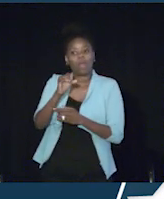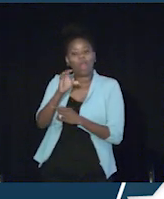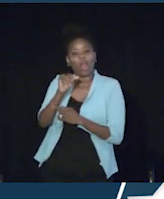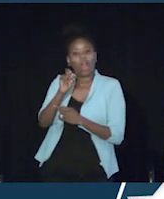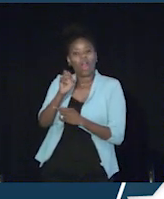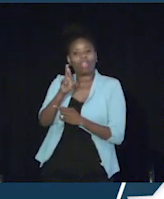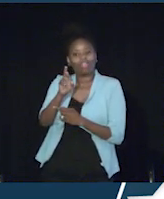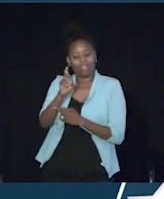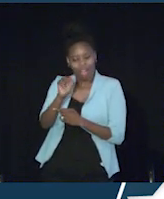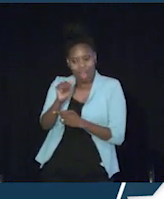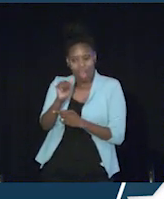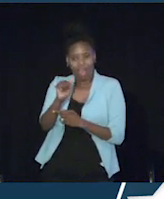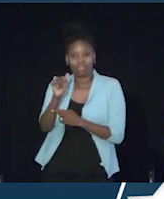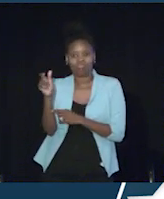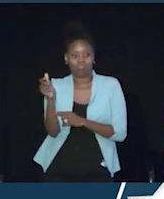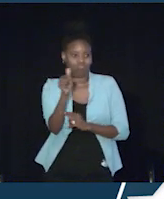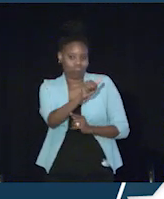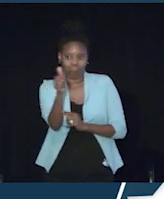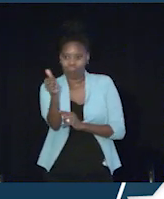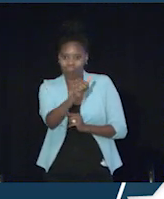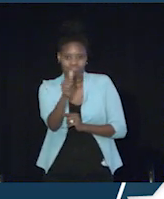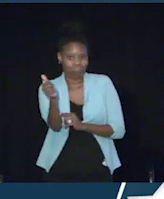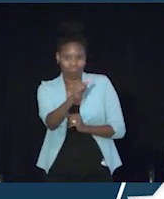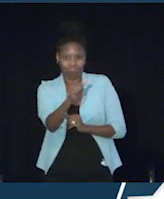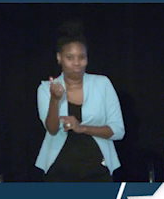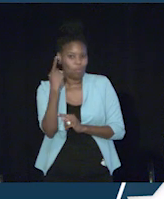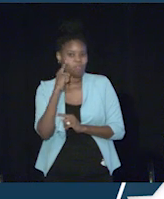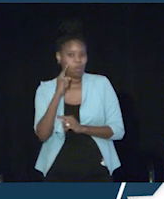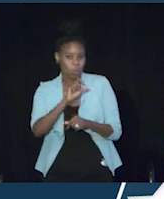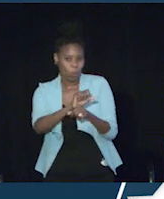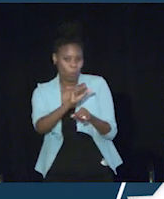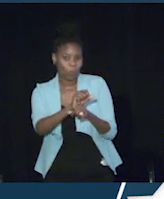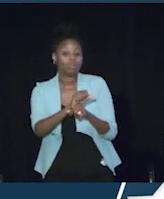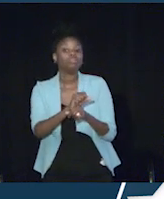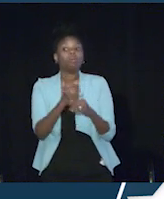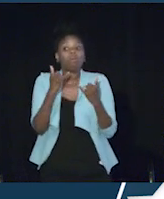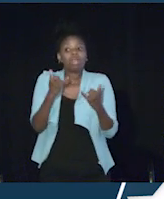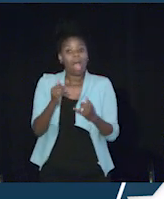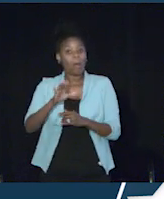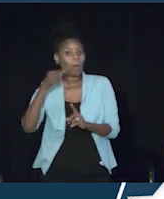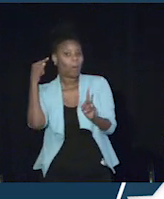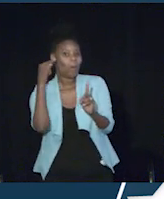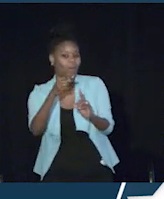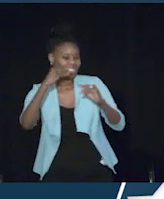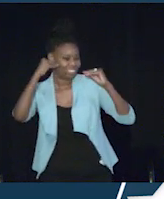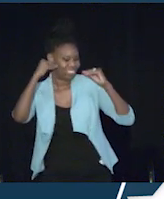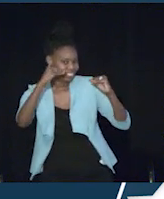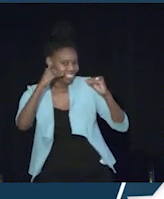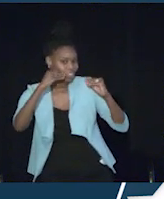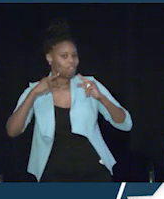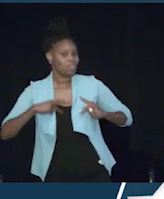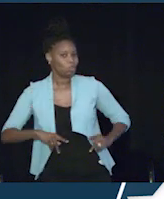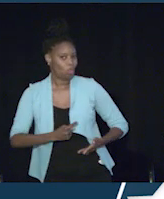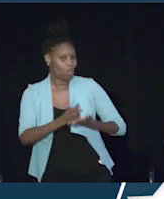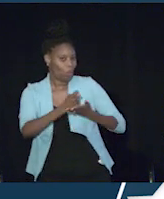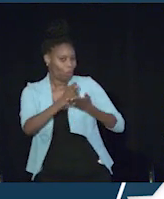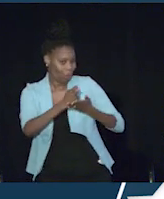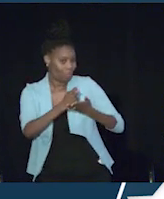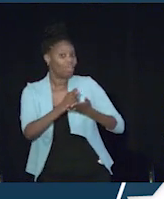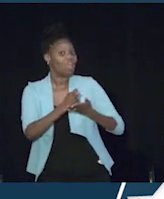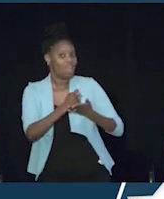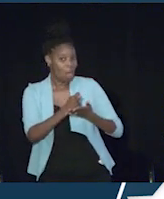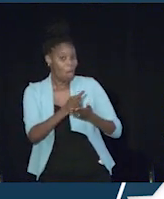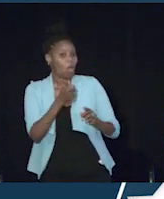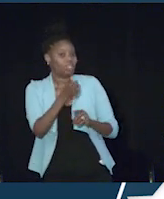So Carla now has her sights set on getting into teaching with physical therapy and is an adjunct